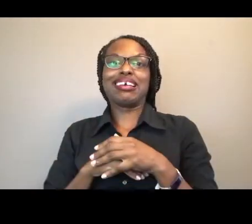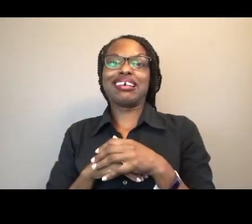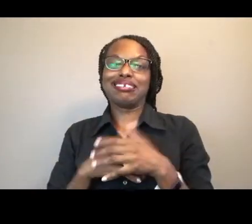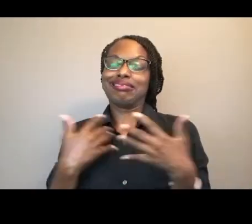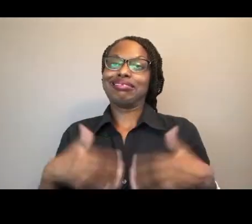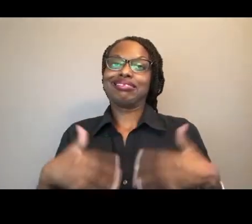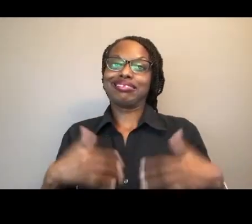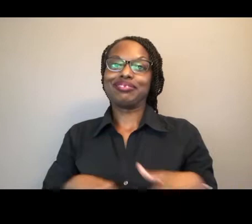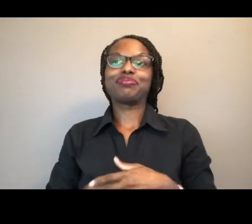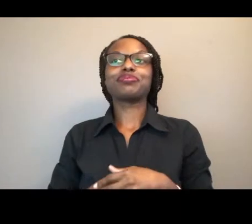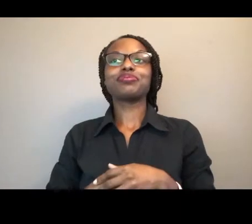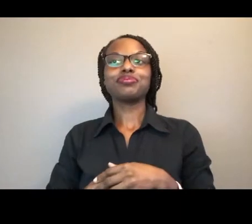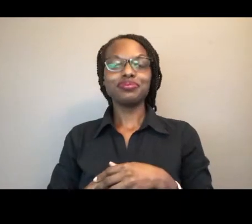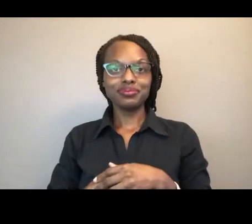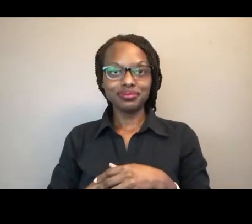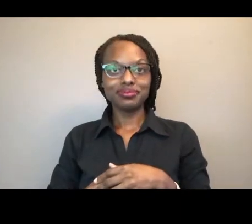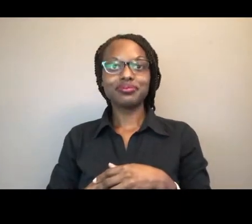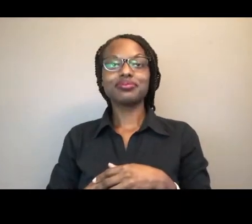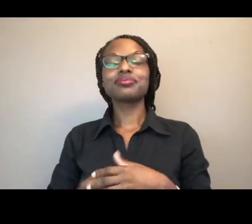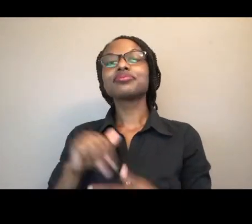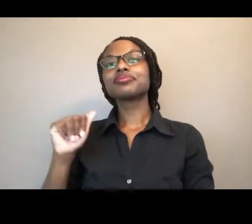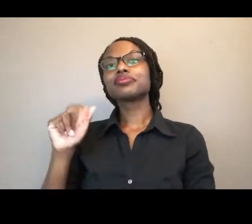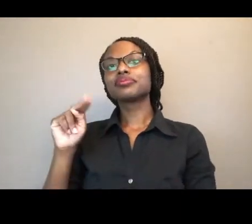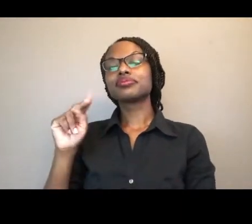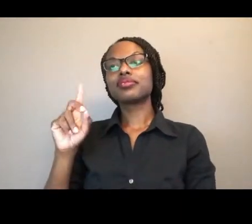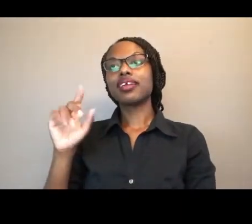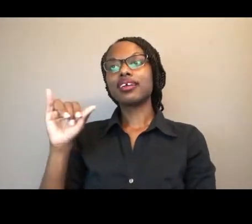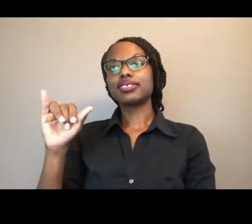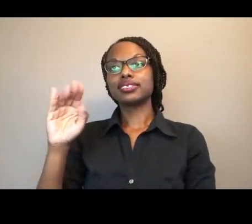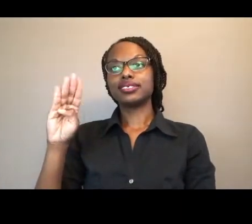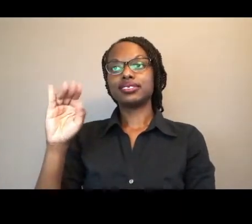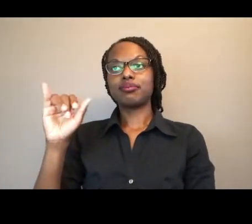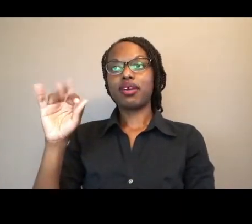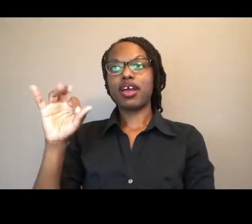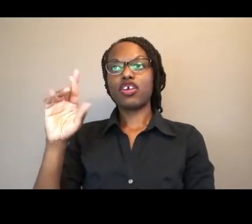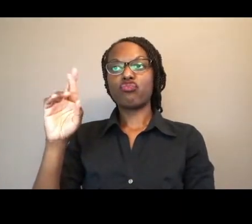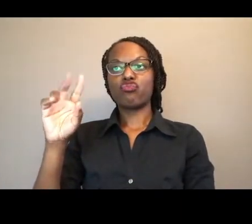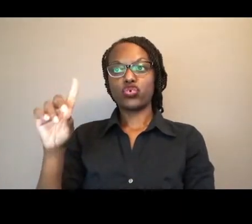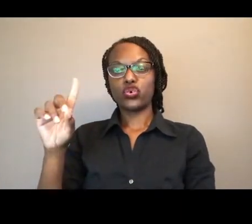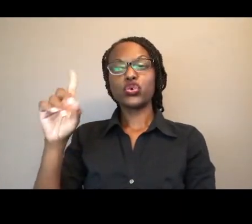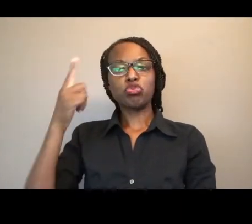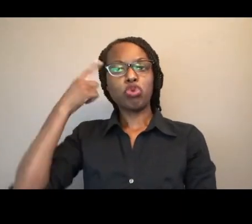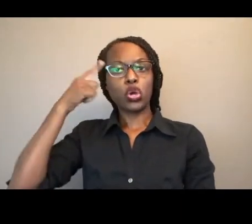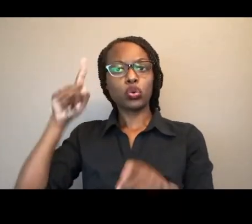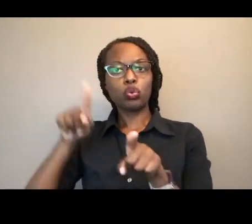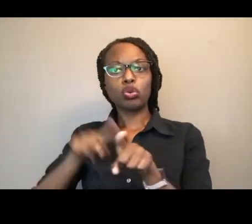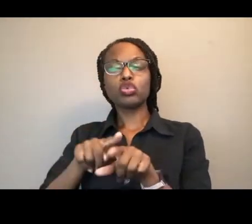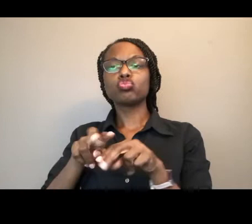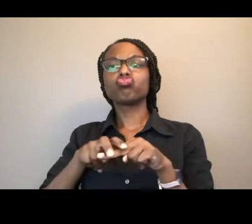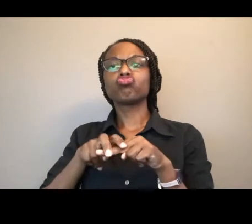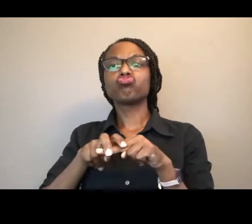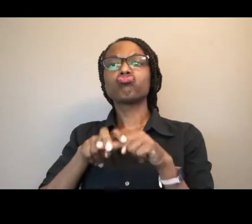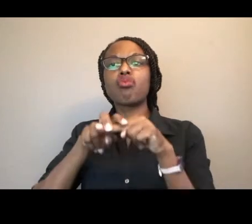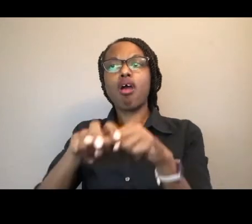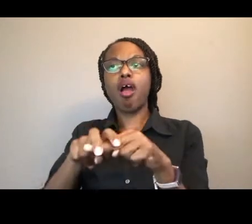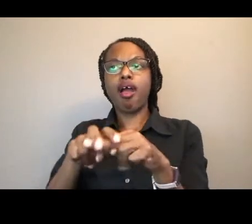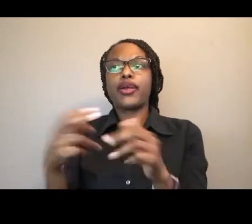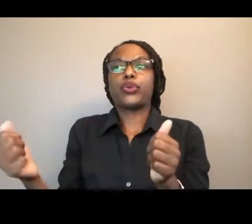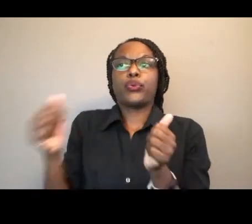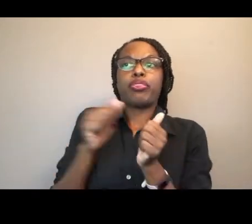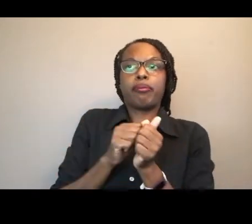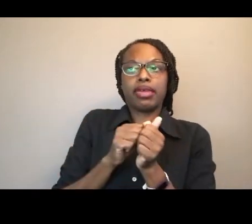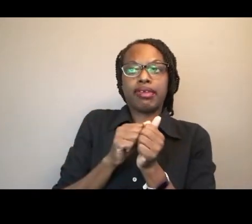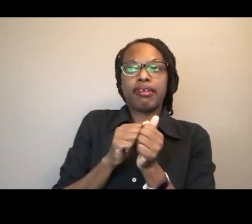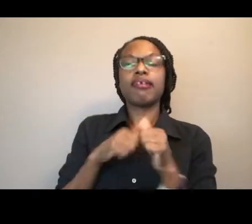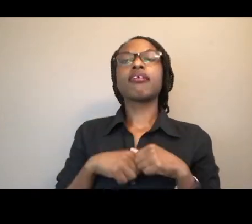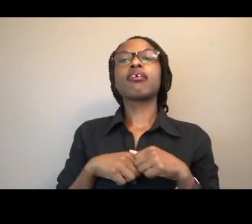agreed to go on a ride along with me and Jessica Murray and their advocate named